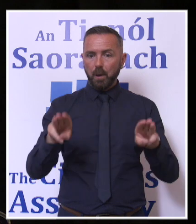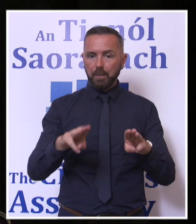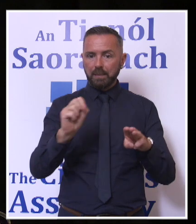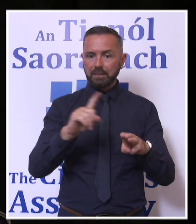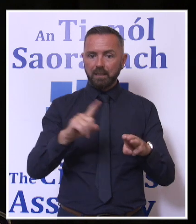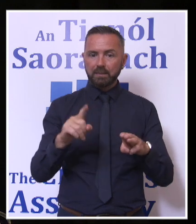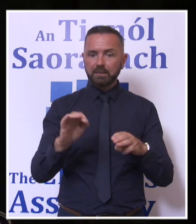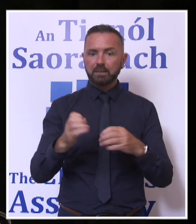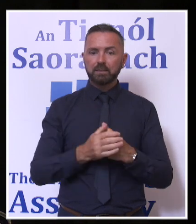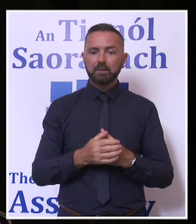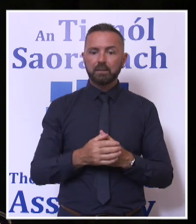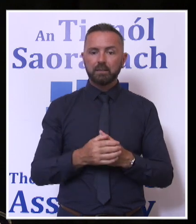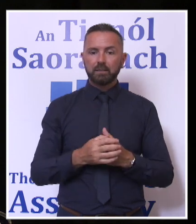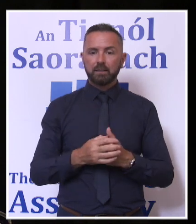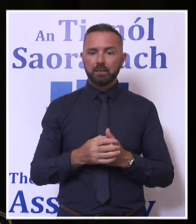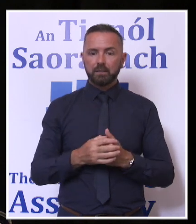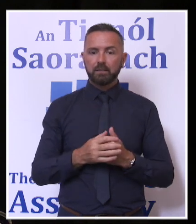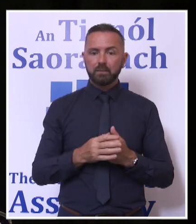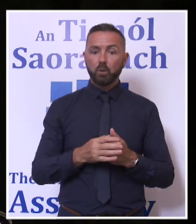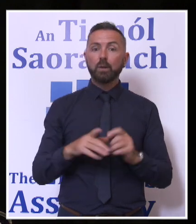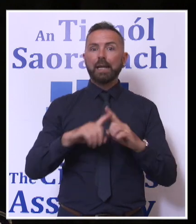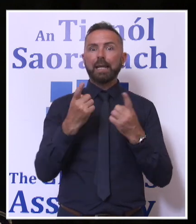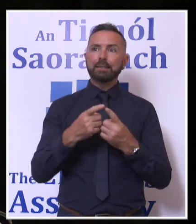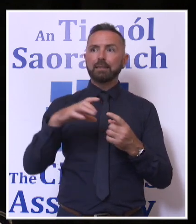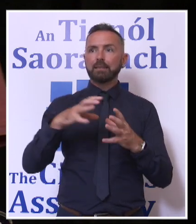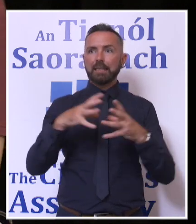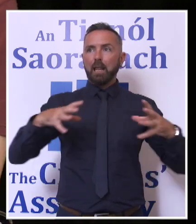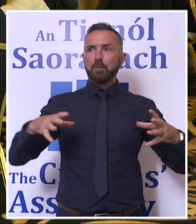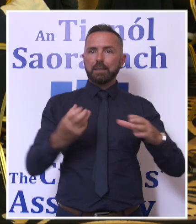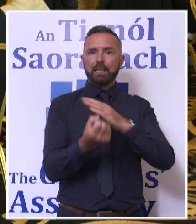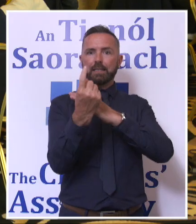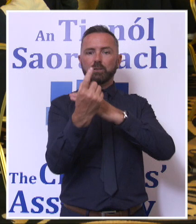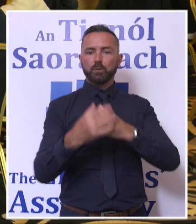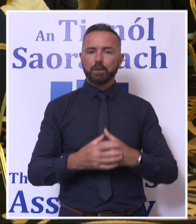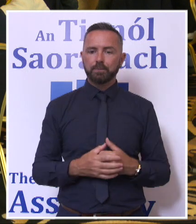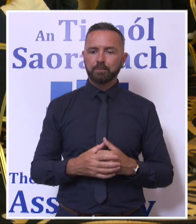for them, is scalability an issue? Thanks.